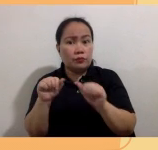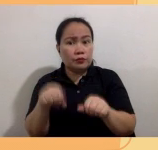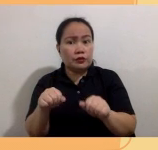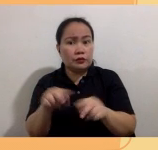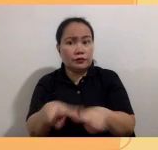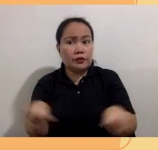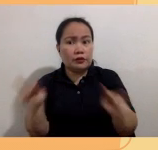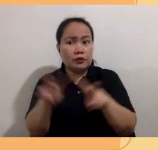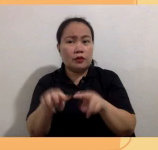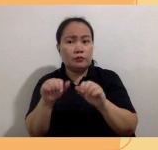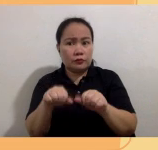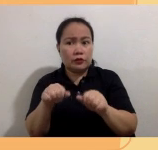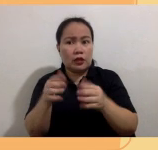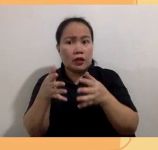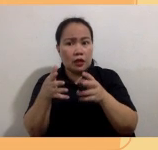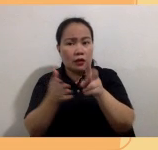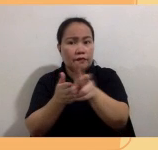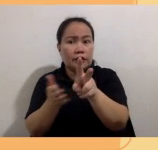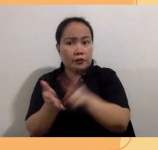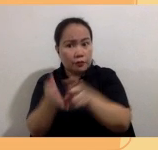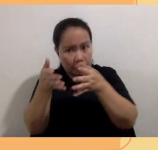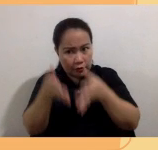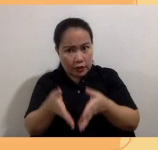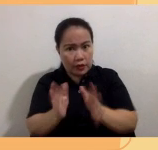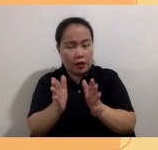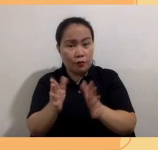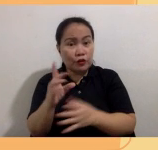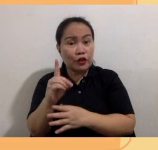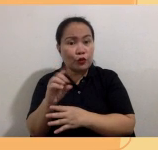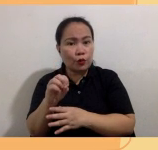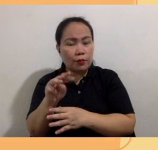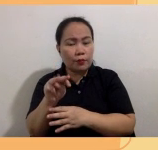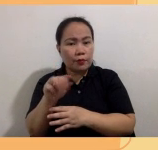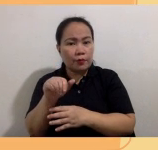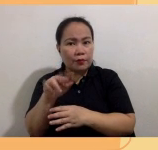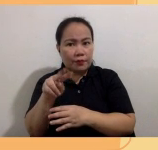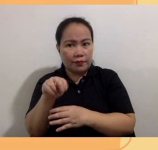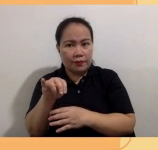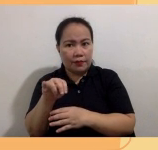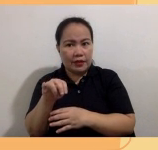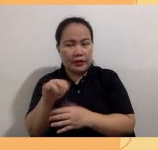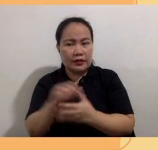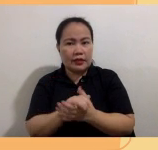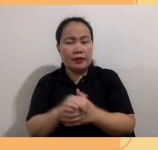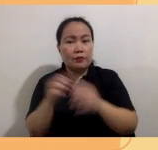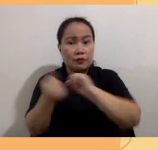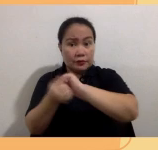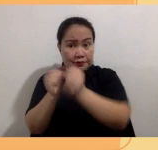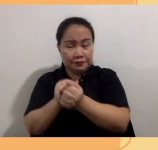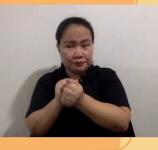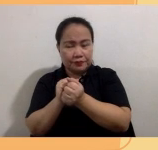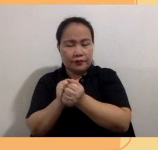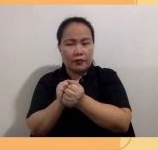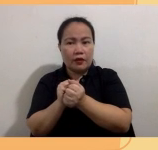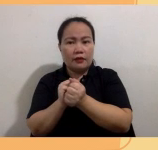that are allowed. So, ito lang yung mga numbers na pwede nating i-substitute sa variable para